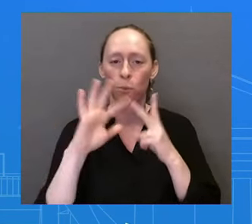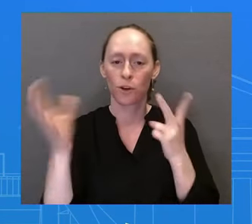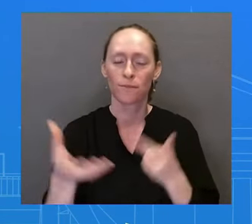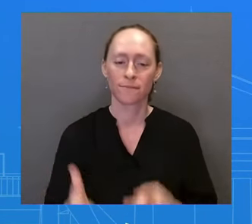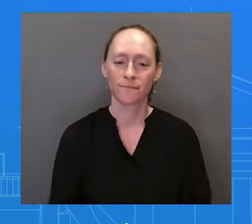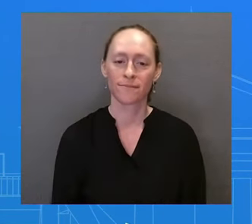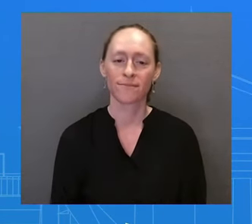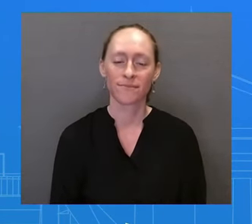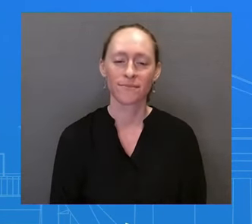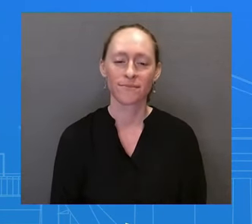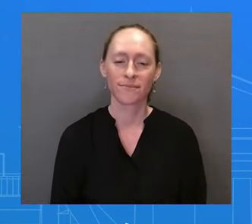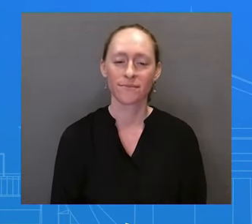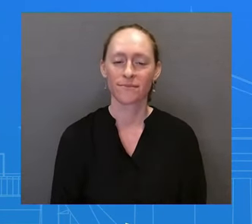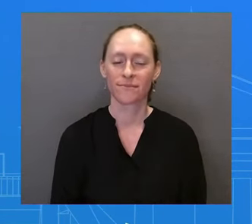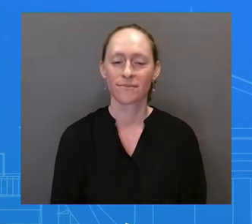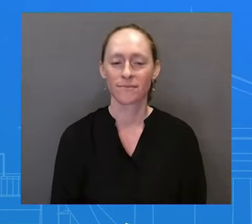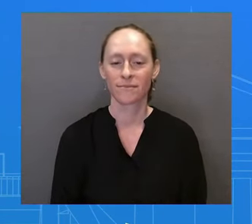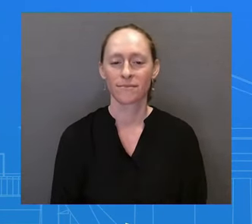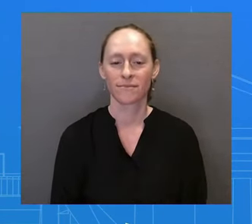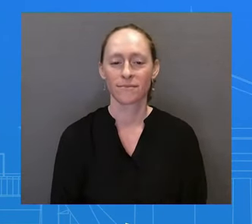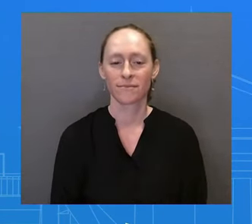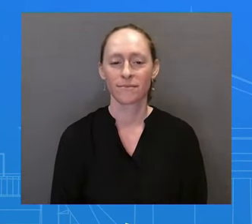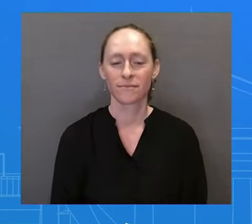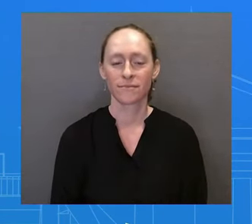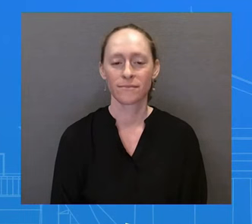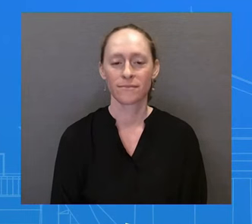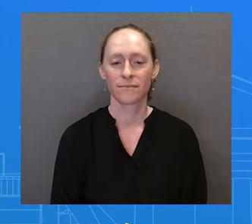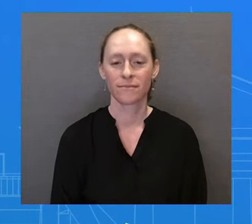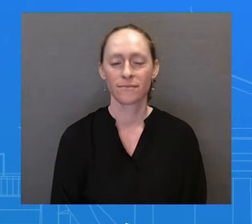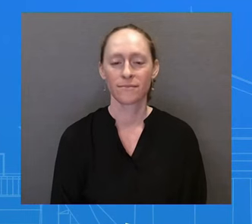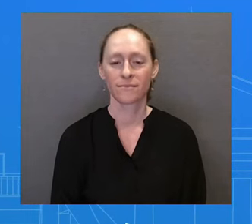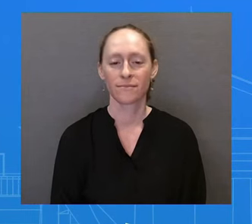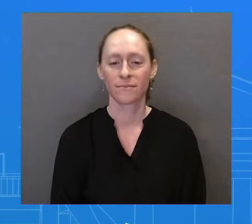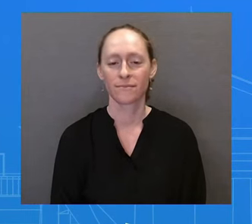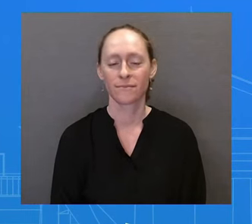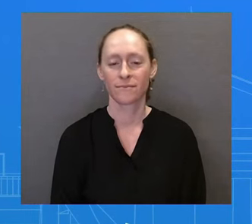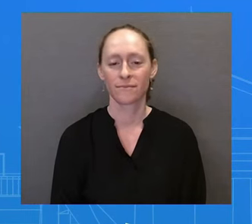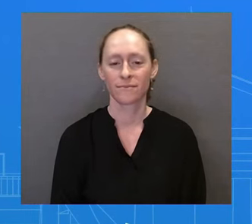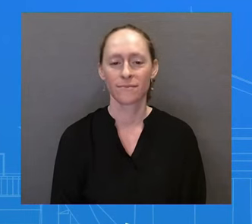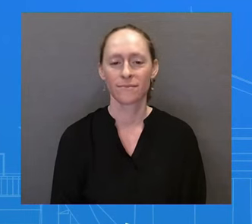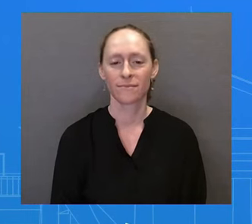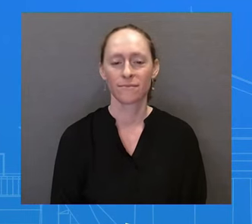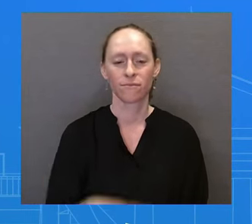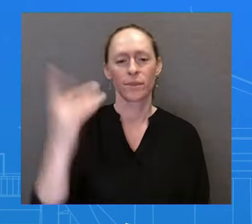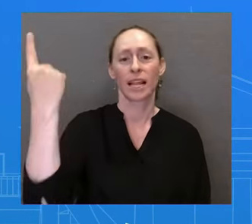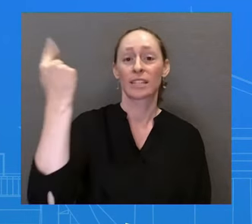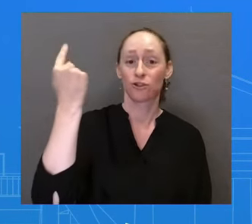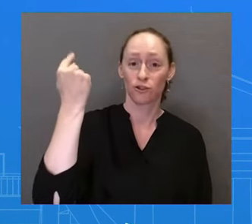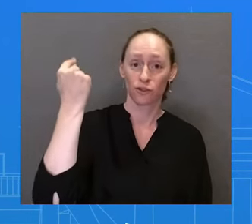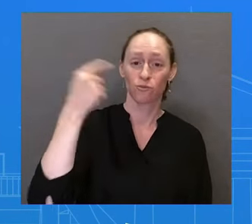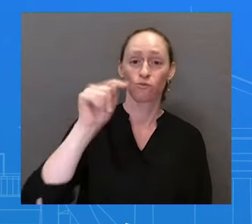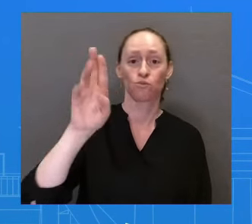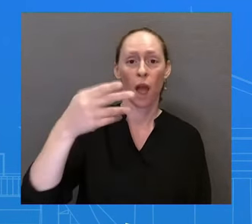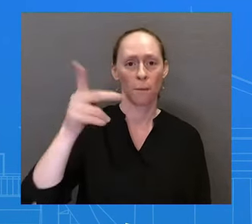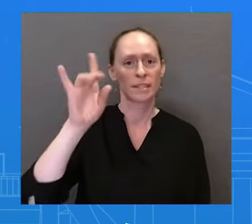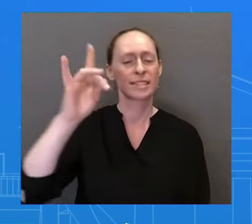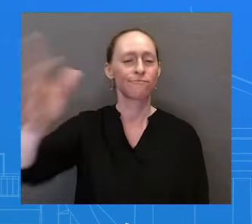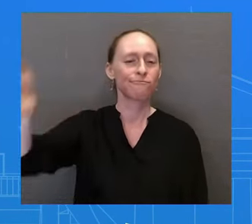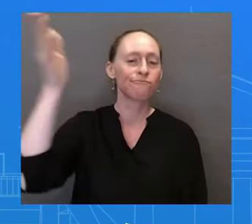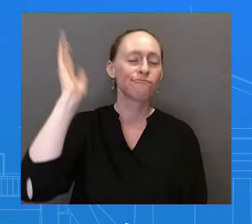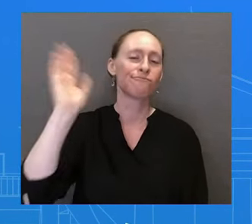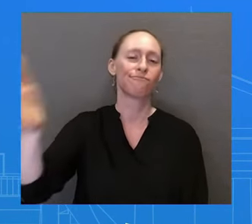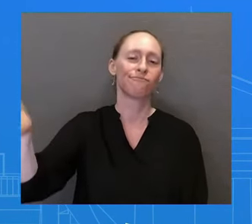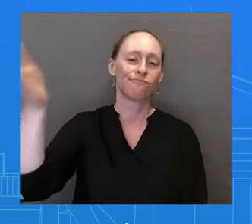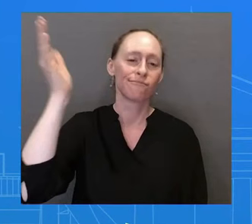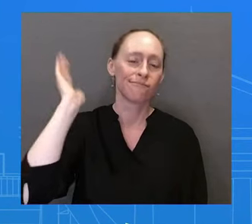Philadelphia, identified Donald Trump and his supporters as threats to the American homeland. And you amplified those